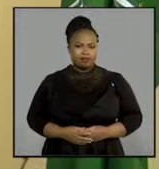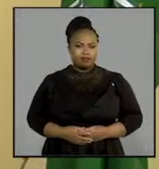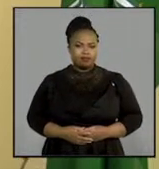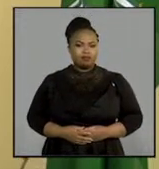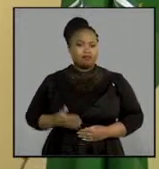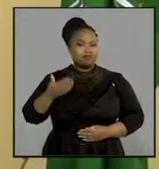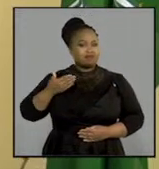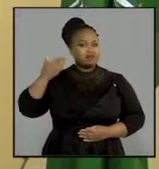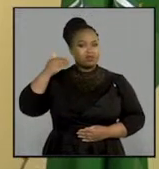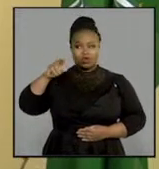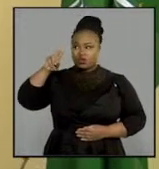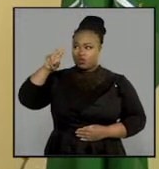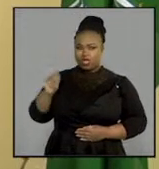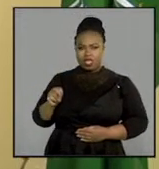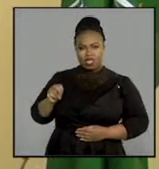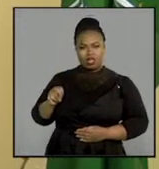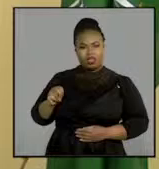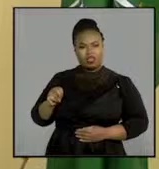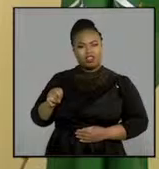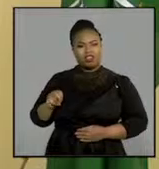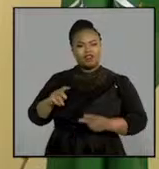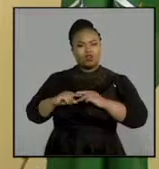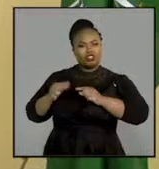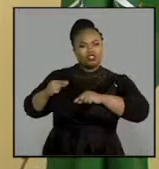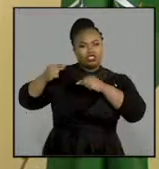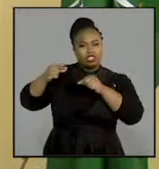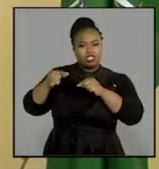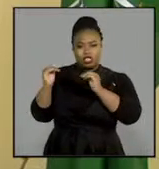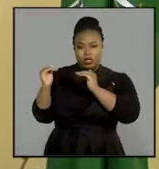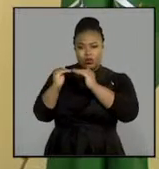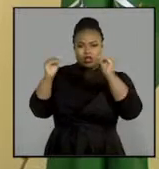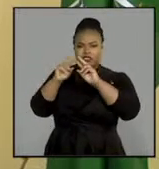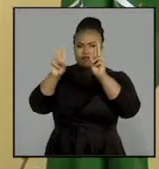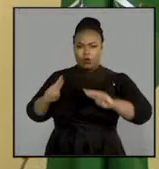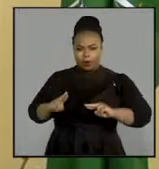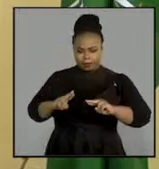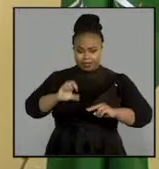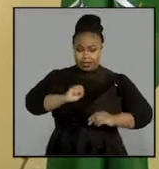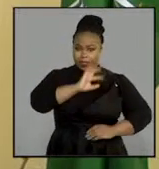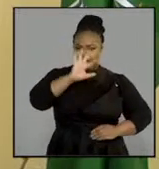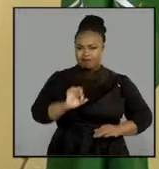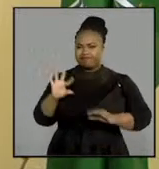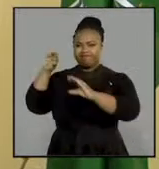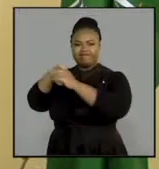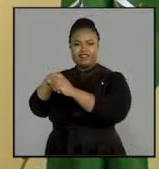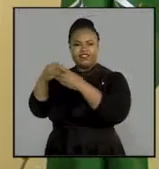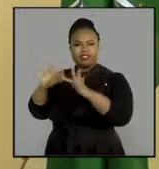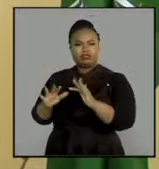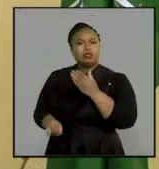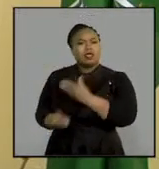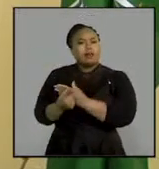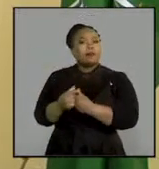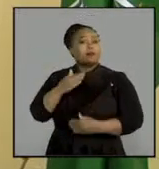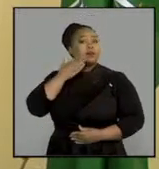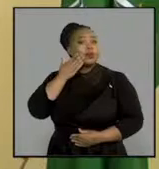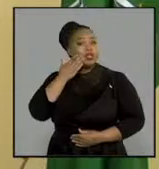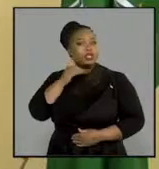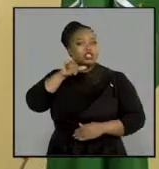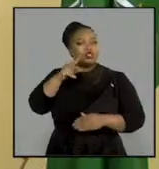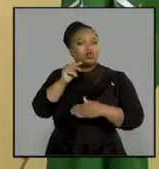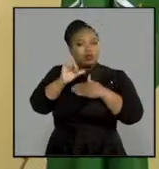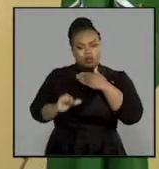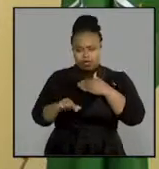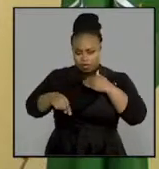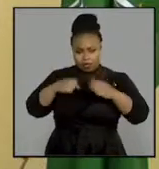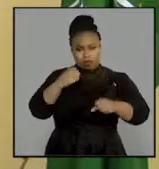South Africa was part of the United Nations Generation Equality Forum that took